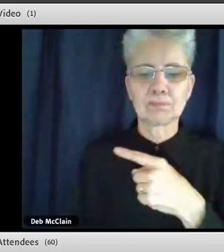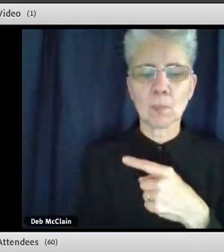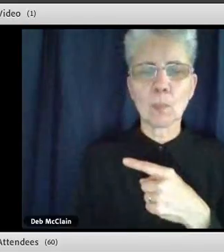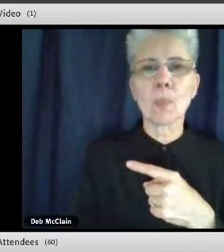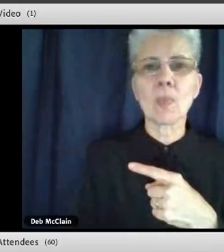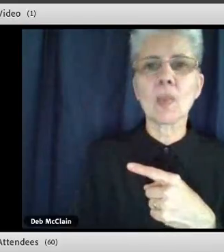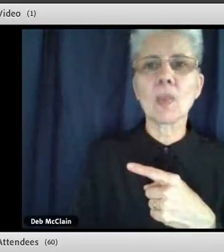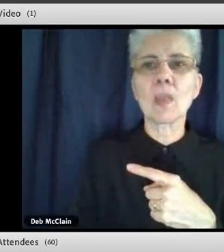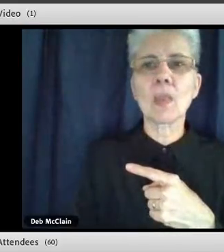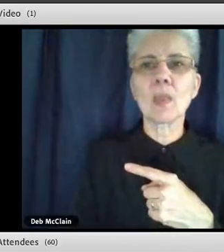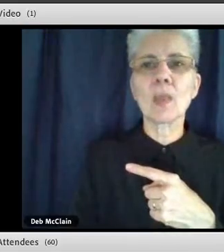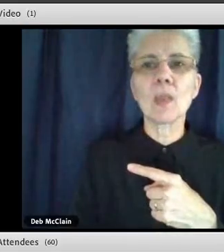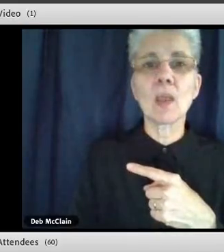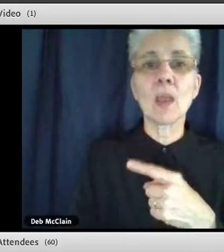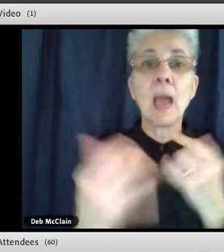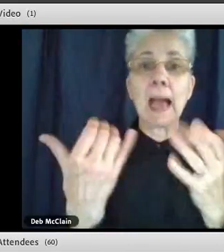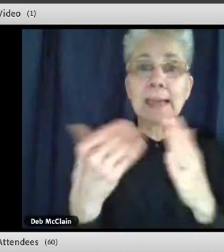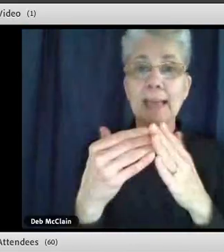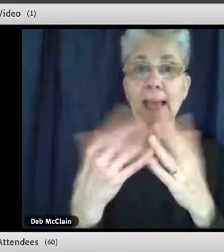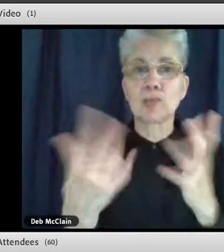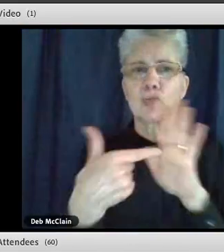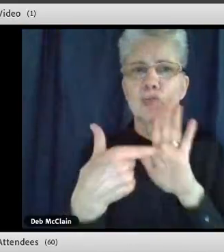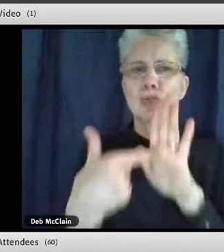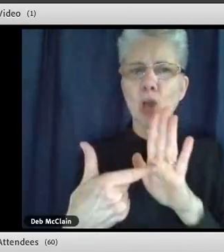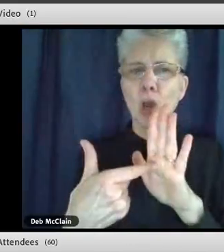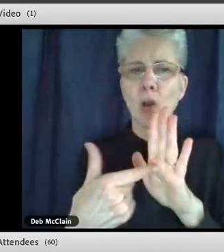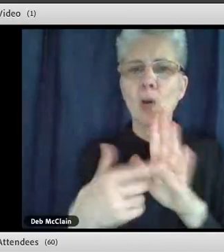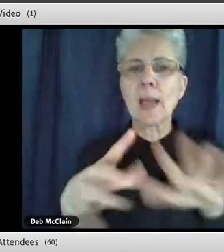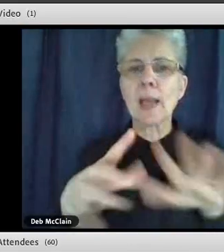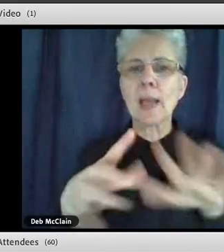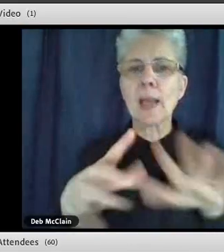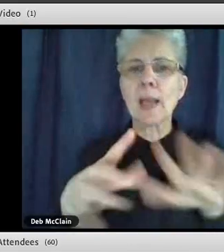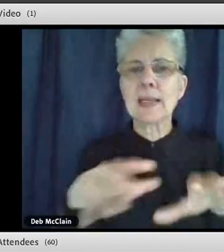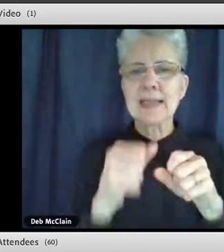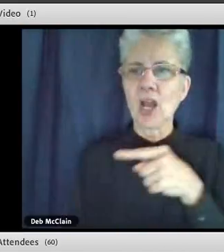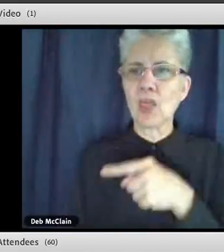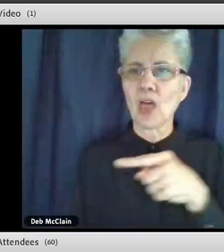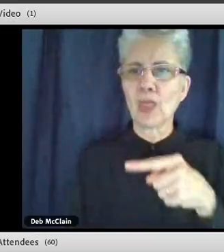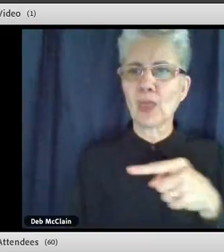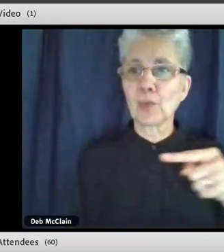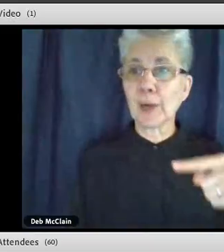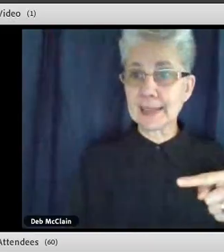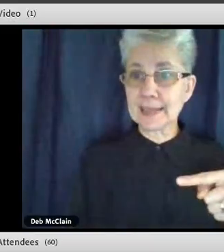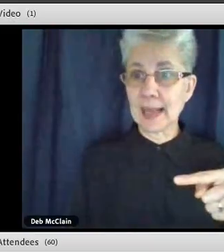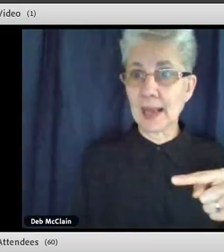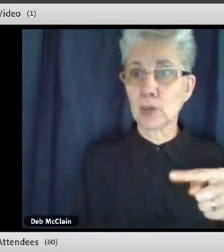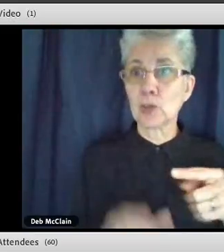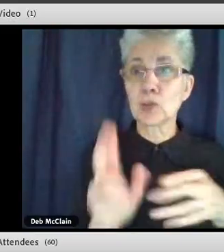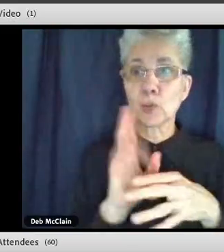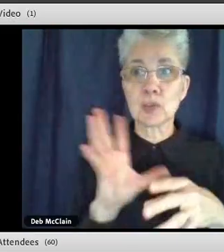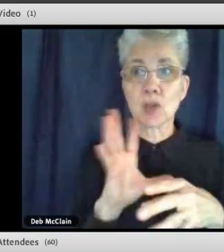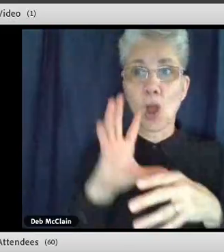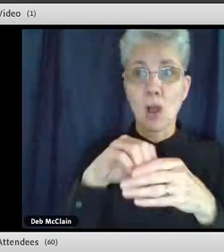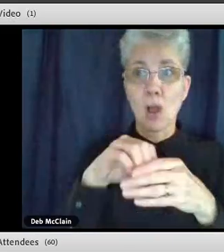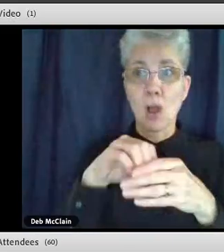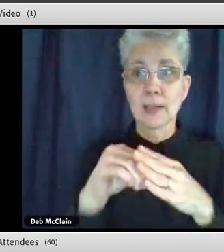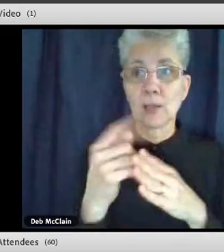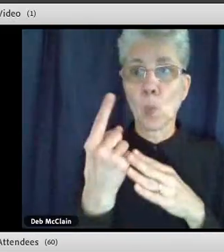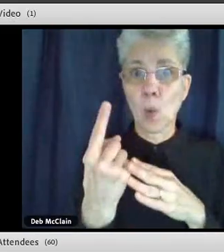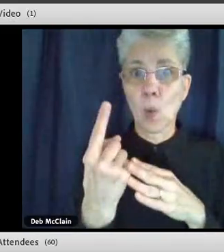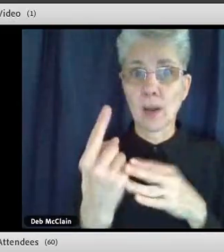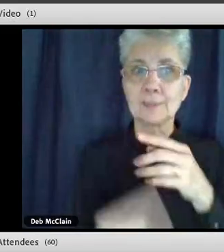again, to kind of bring it all together, taking all three of these standards, we kind of use them all within one, and